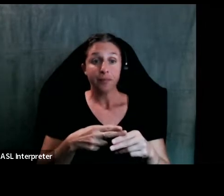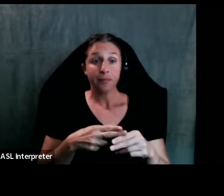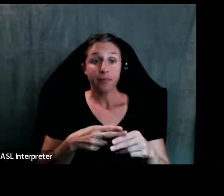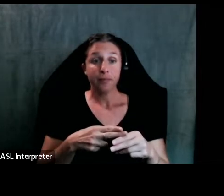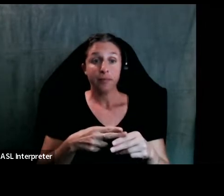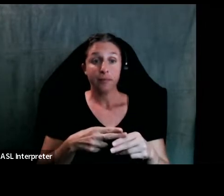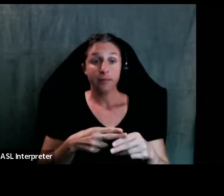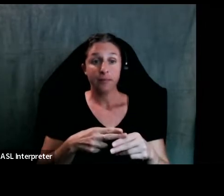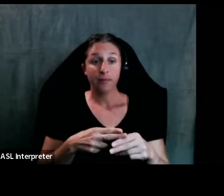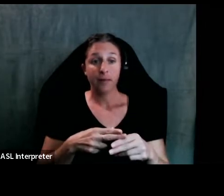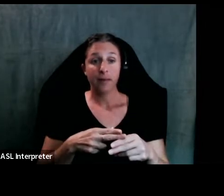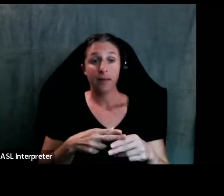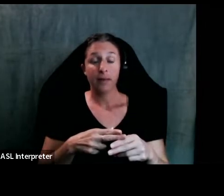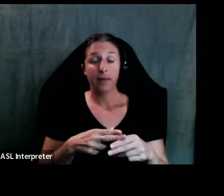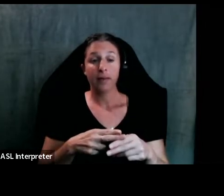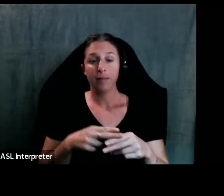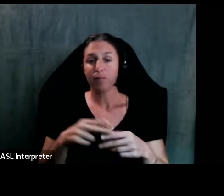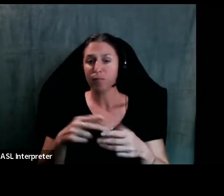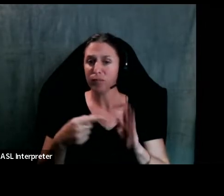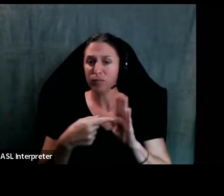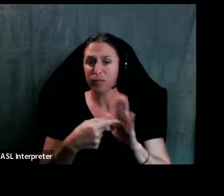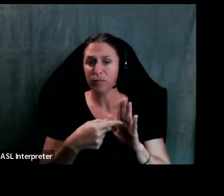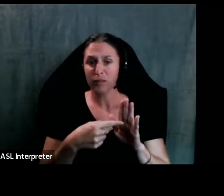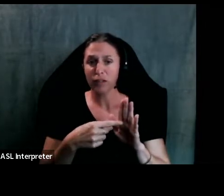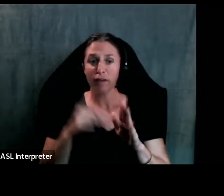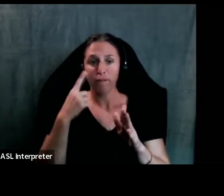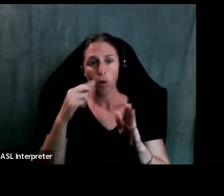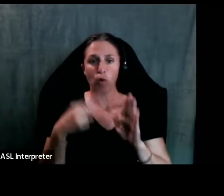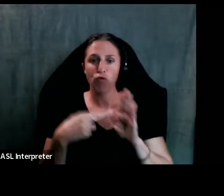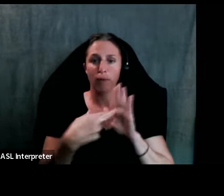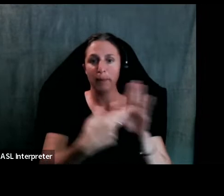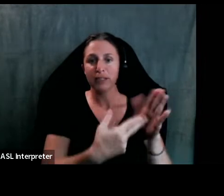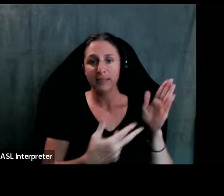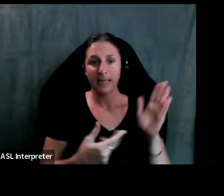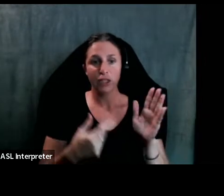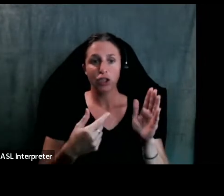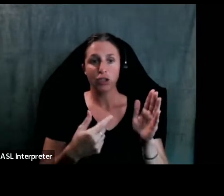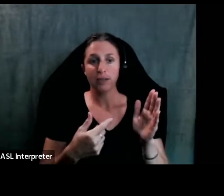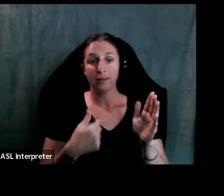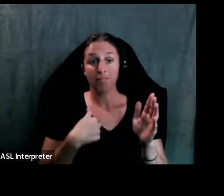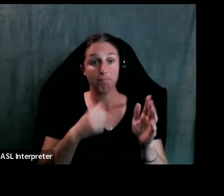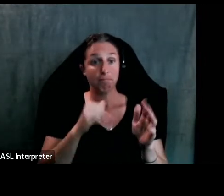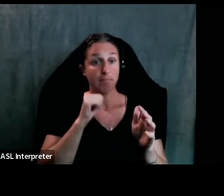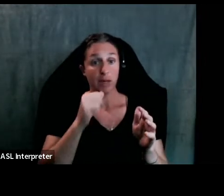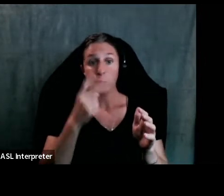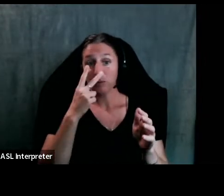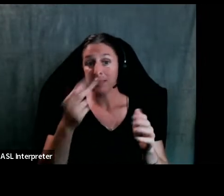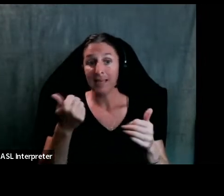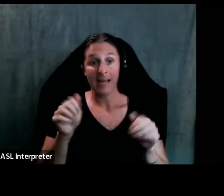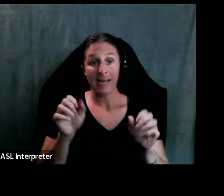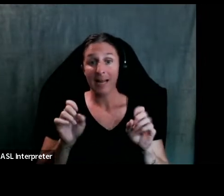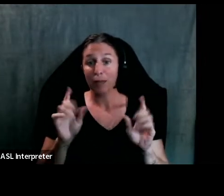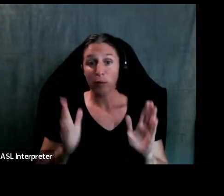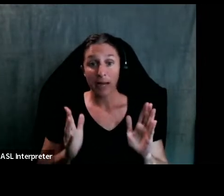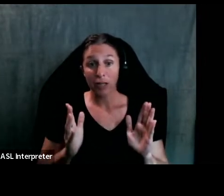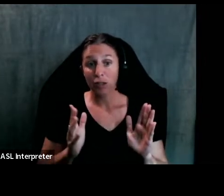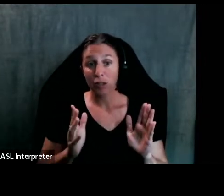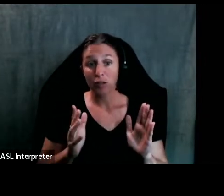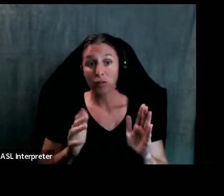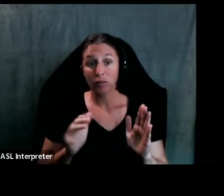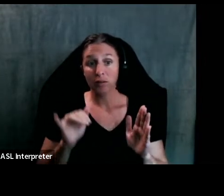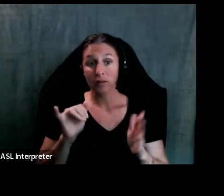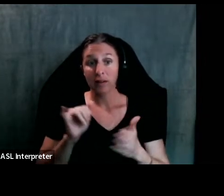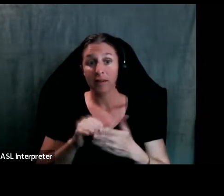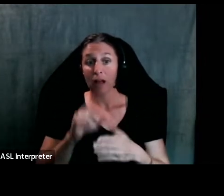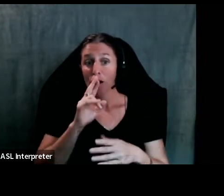having, like, in terms of representation, I don't see any educators that are